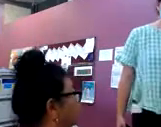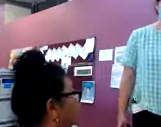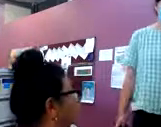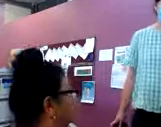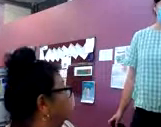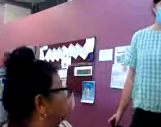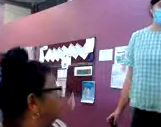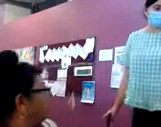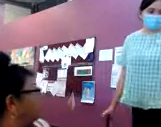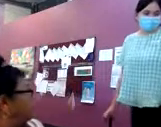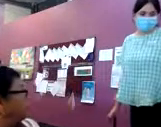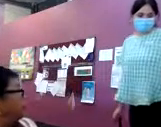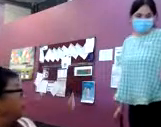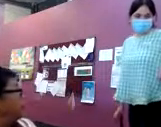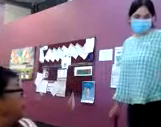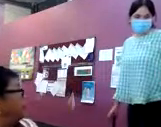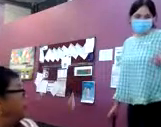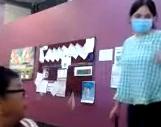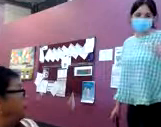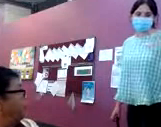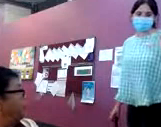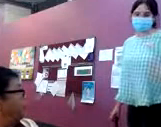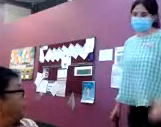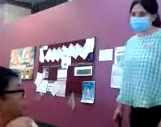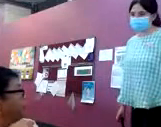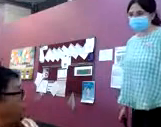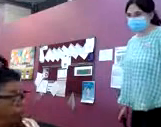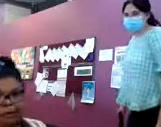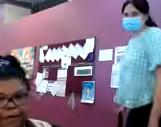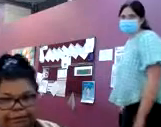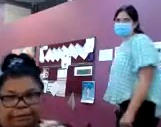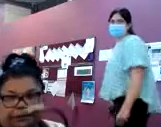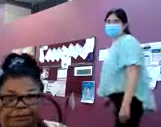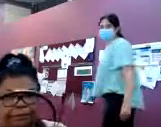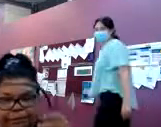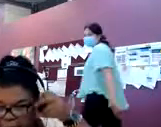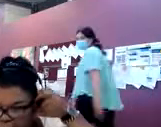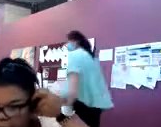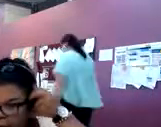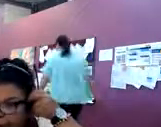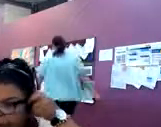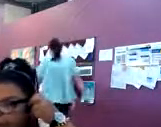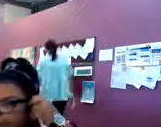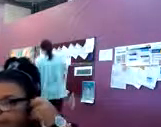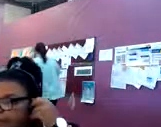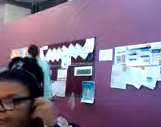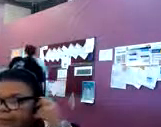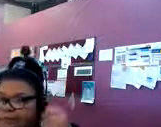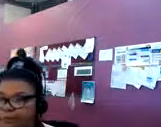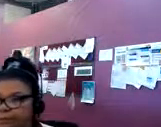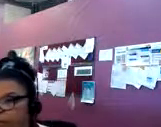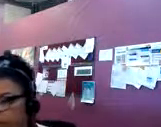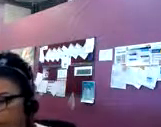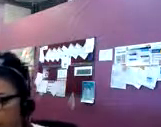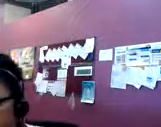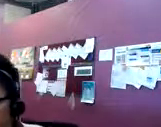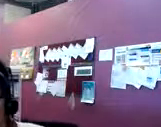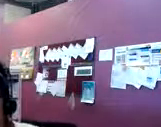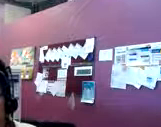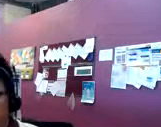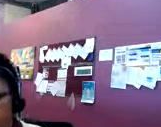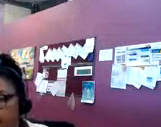Fantastic. Thank you very much. Thank you. I'll talk to 5 key principles around Mullumbimulngurri and why it is